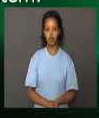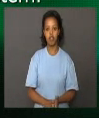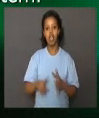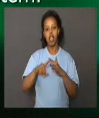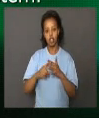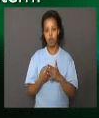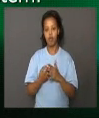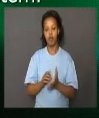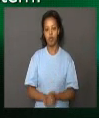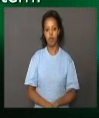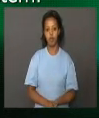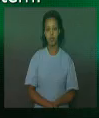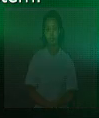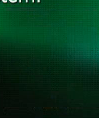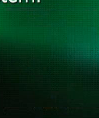Begin.